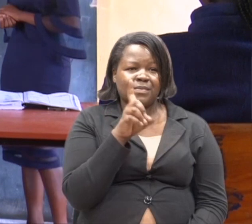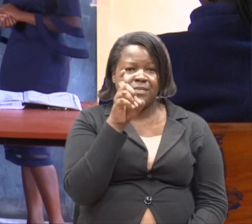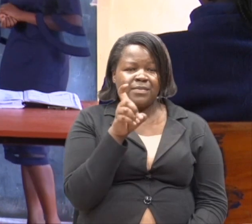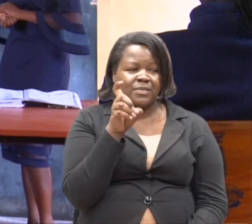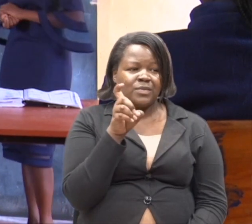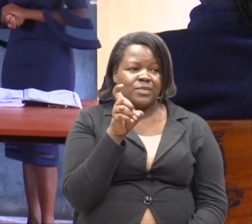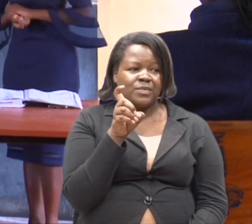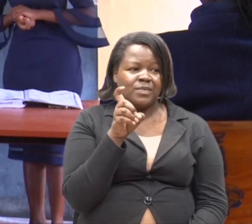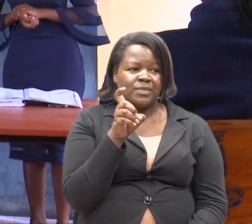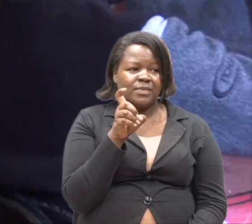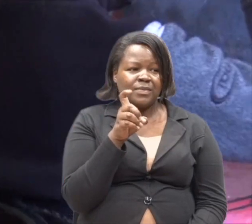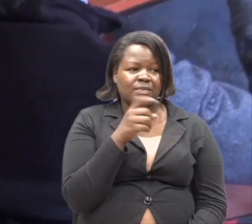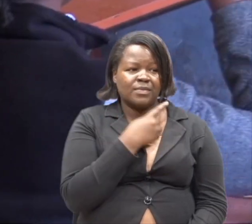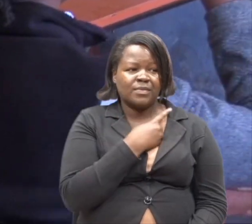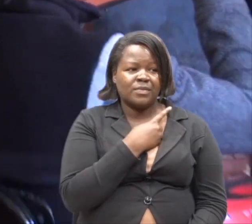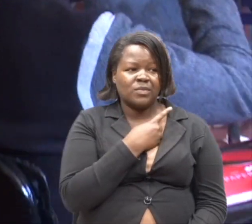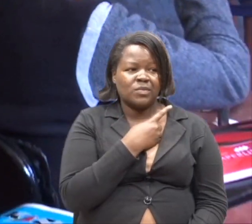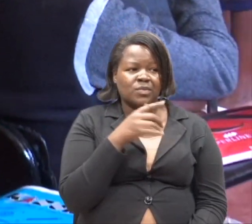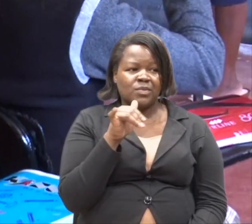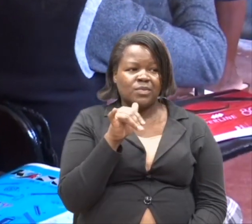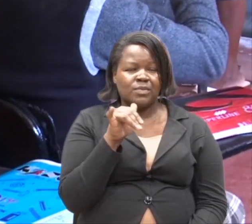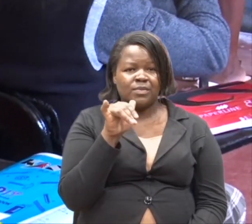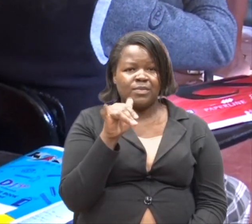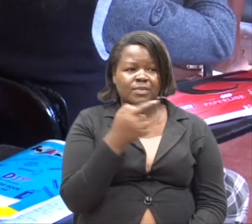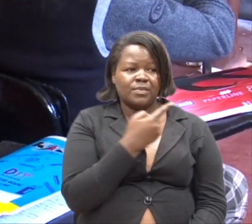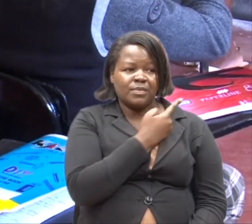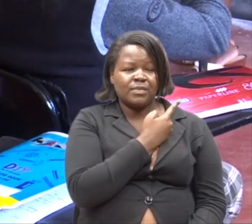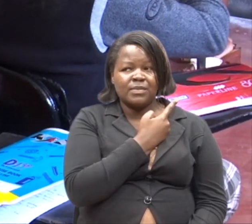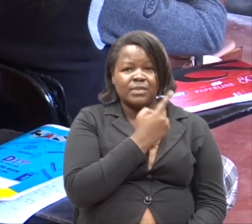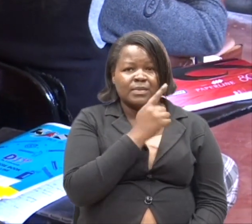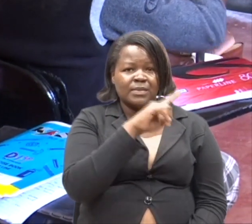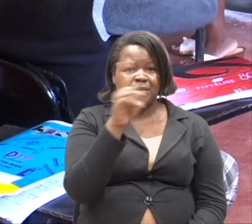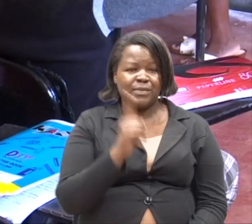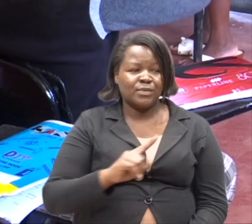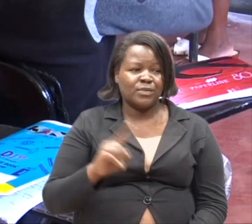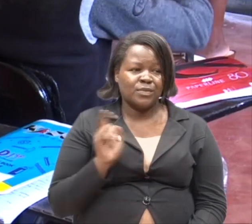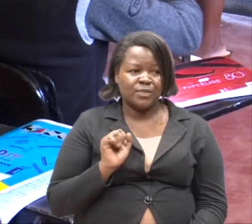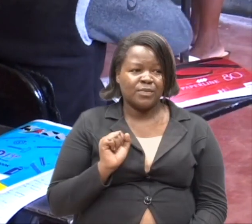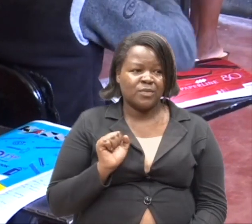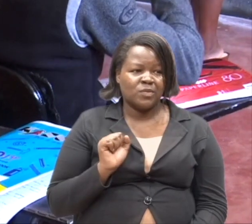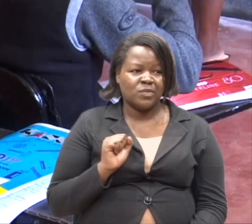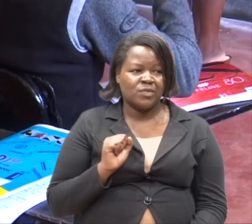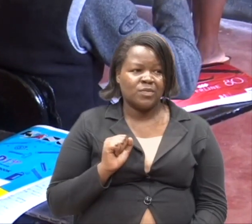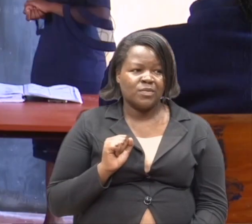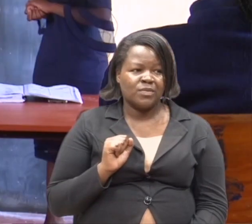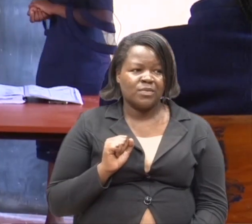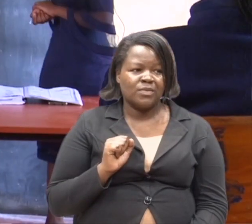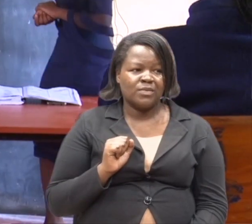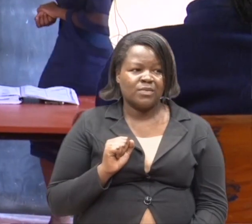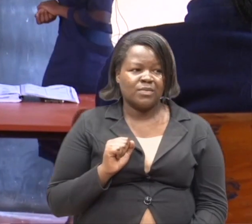Lord. X. Uh-huh. X. Uh-huh. Y. Uh-huh. Z. Z.